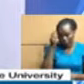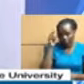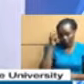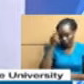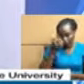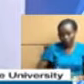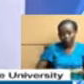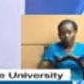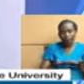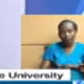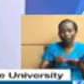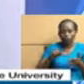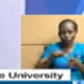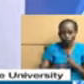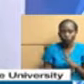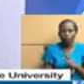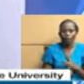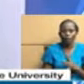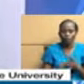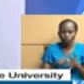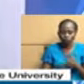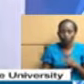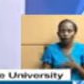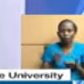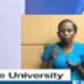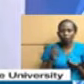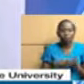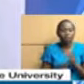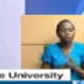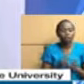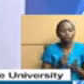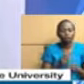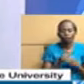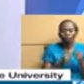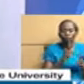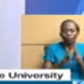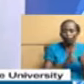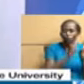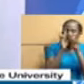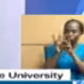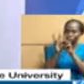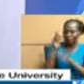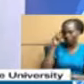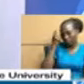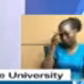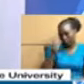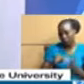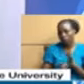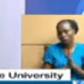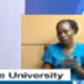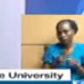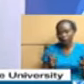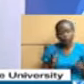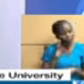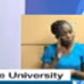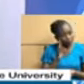insurer for all of us, and every nation looks to its government for insurance. But also this goes with the